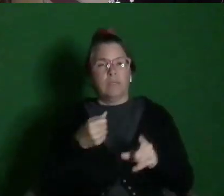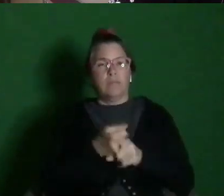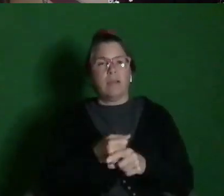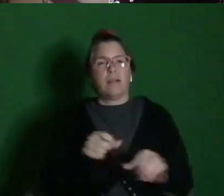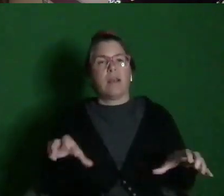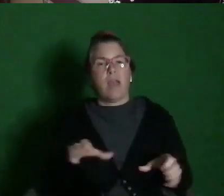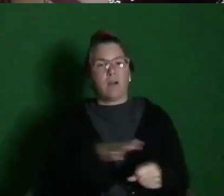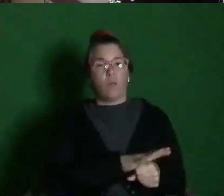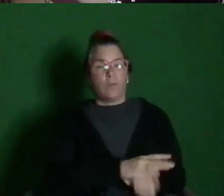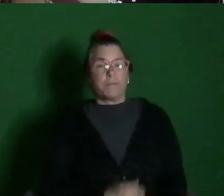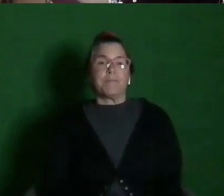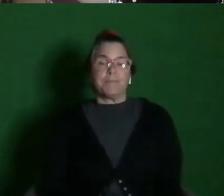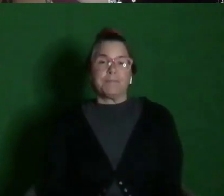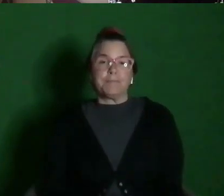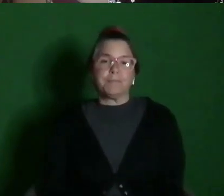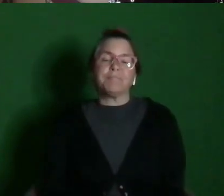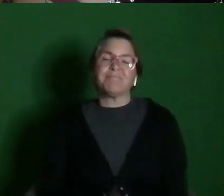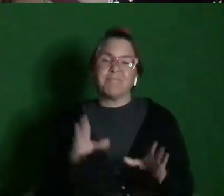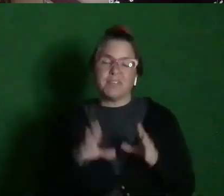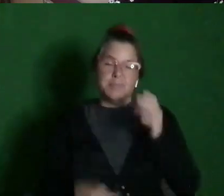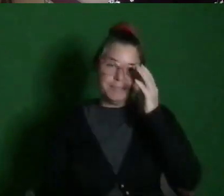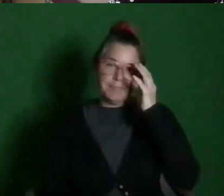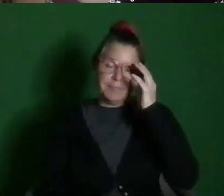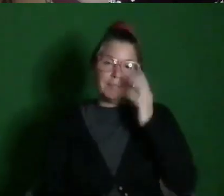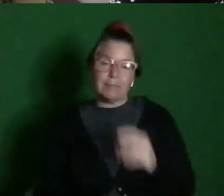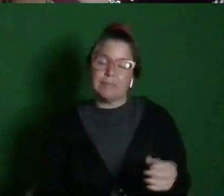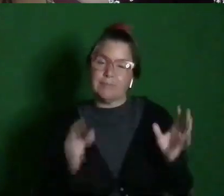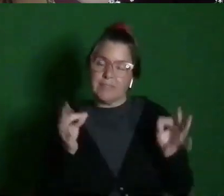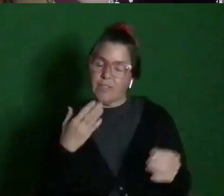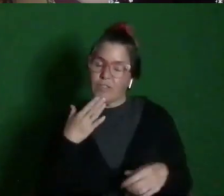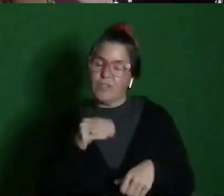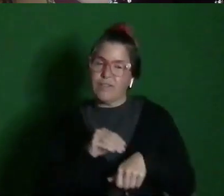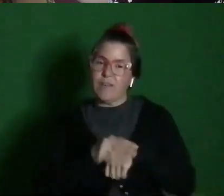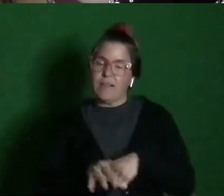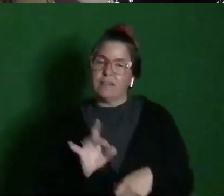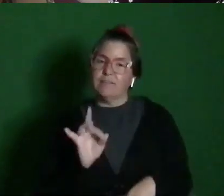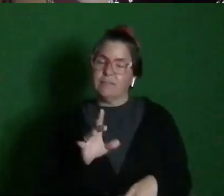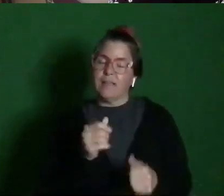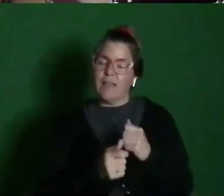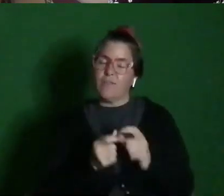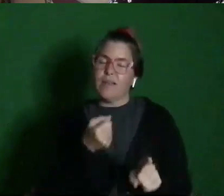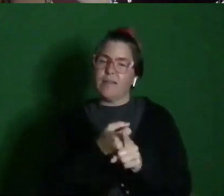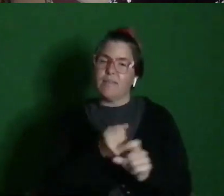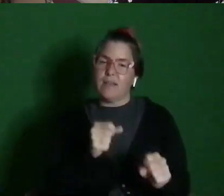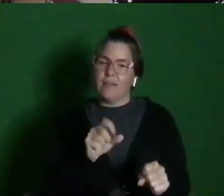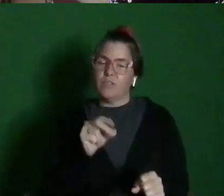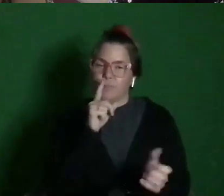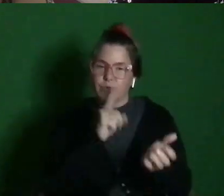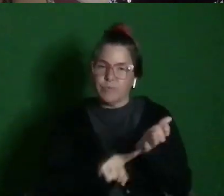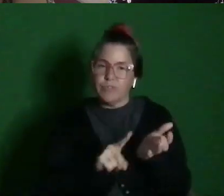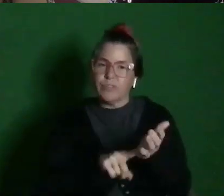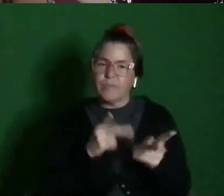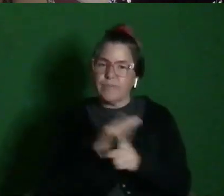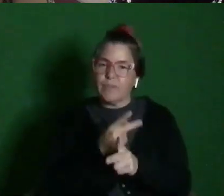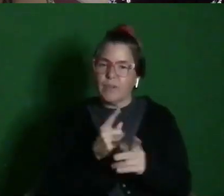locally. Awesome. And yeah, definitely good advice. Everyone can have an impact, so just do some research and figure out what you can